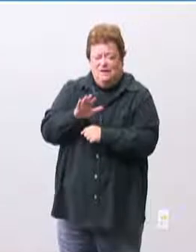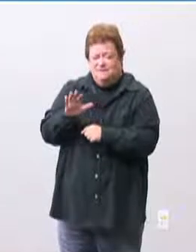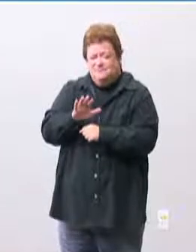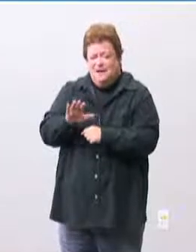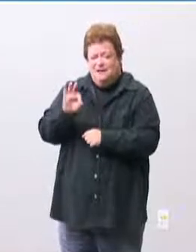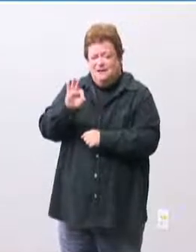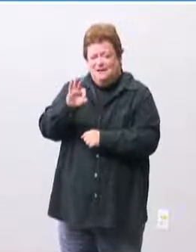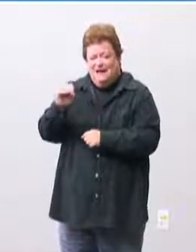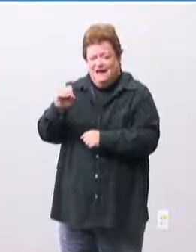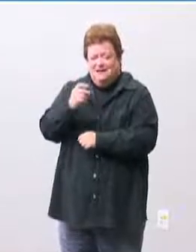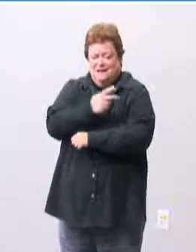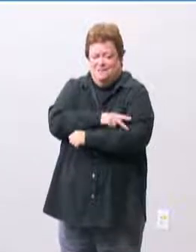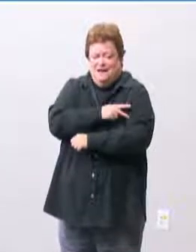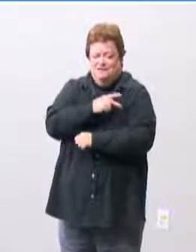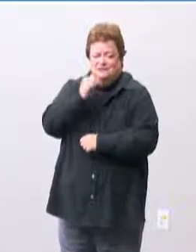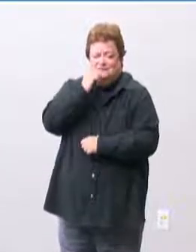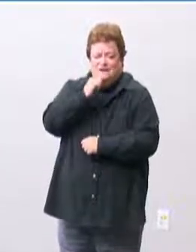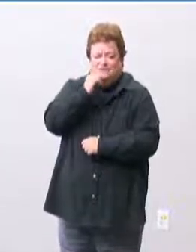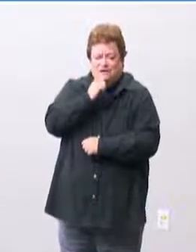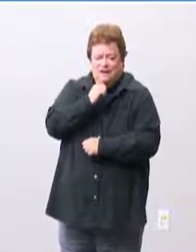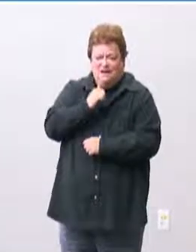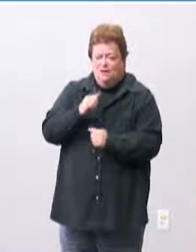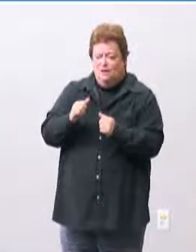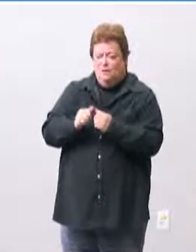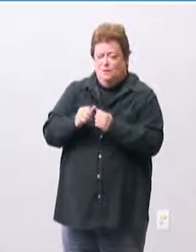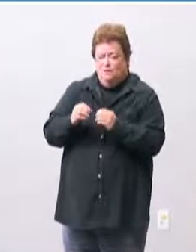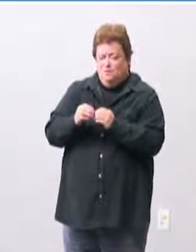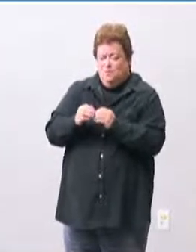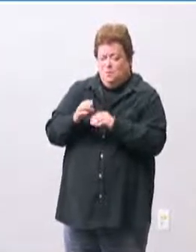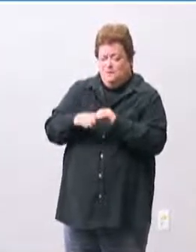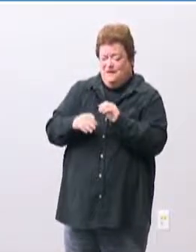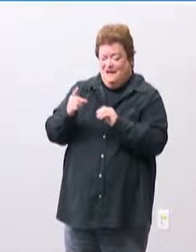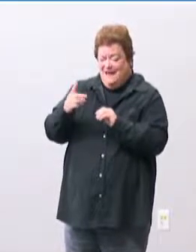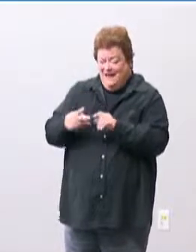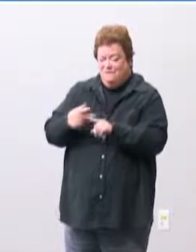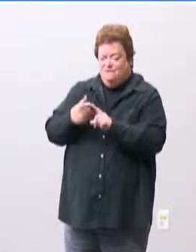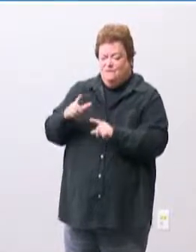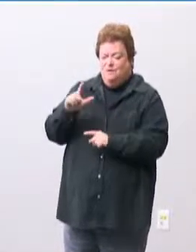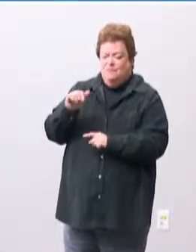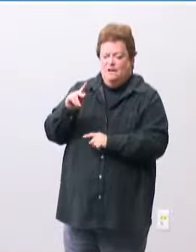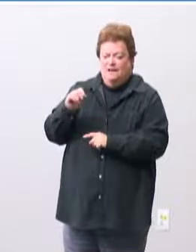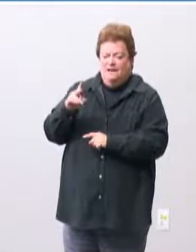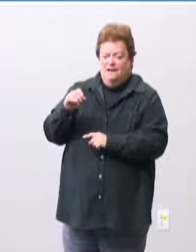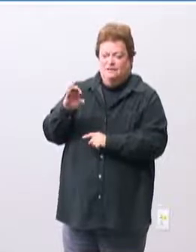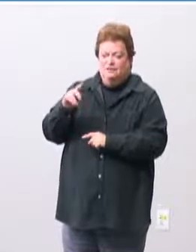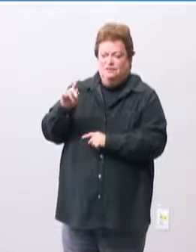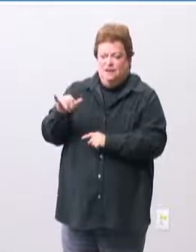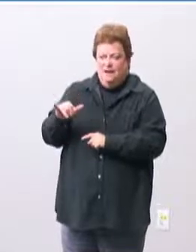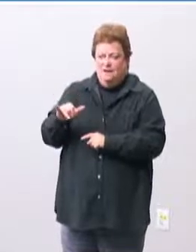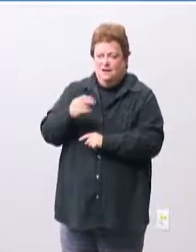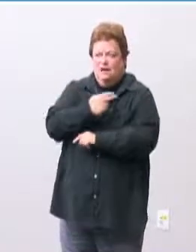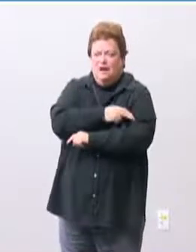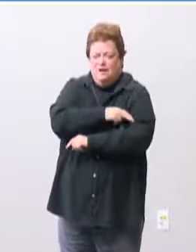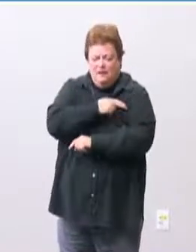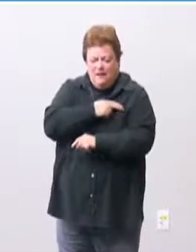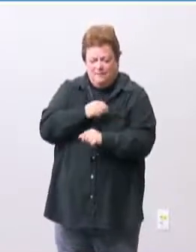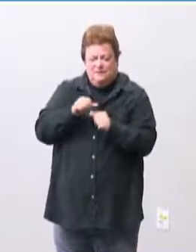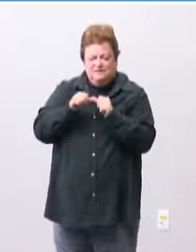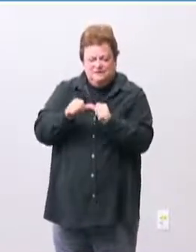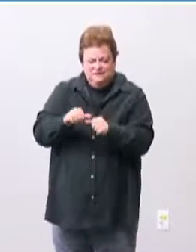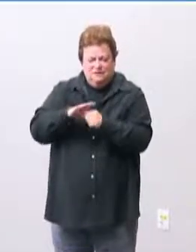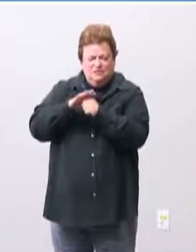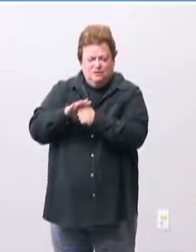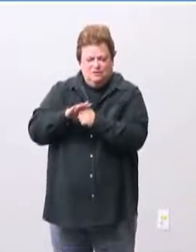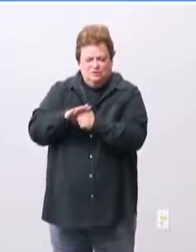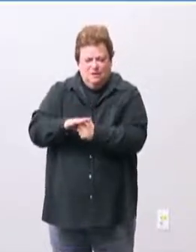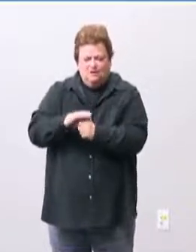90 patients per day, with over half of them from Lancaster County. Our hospitals remain stressed, and we want to see